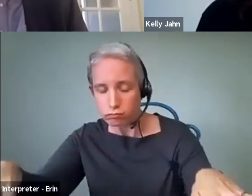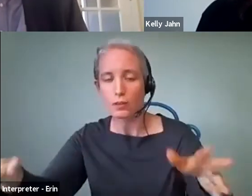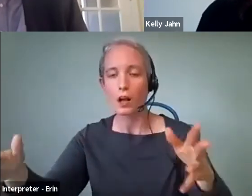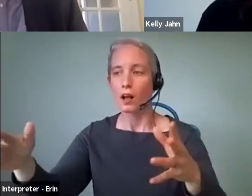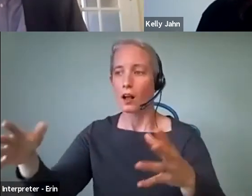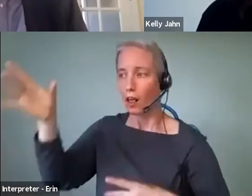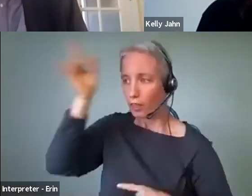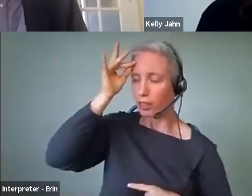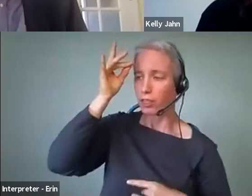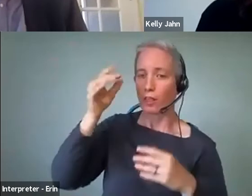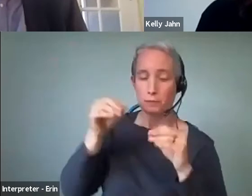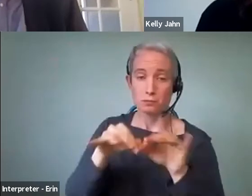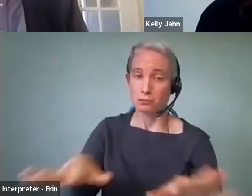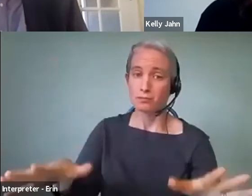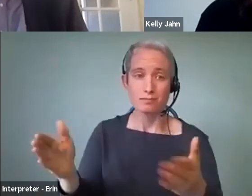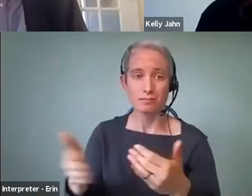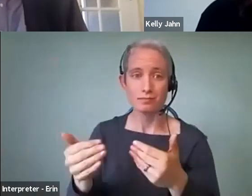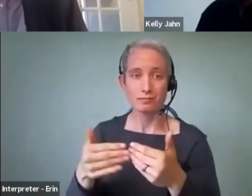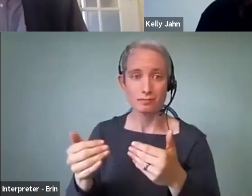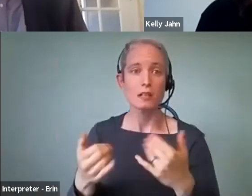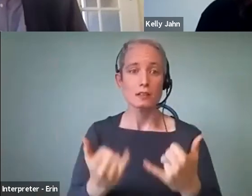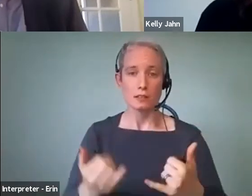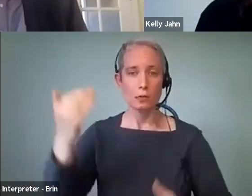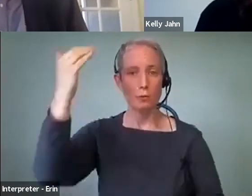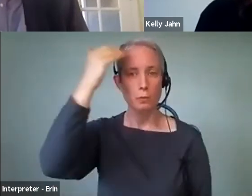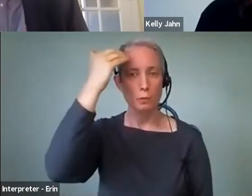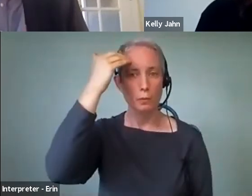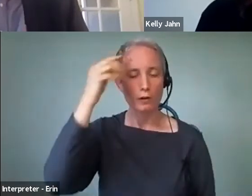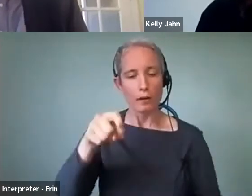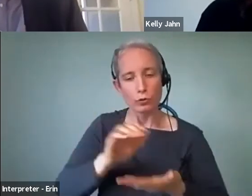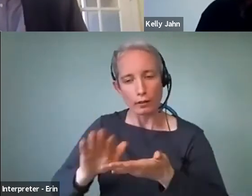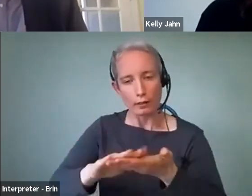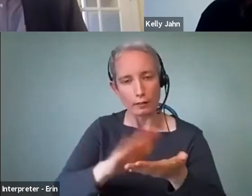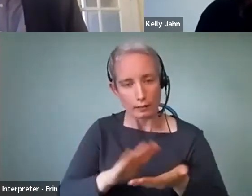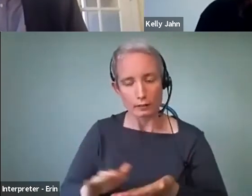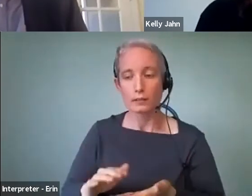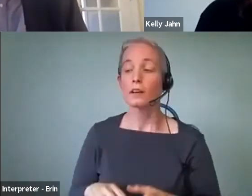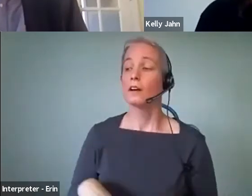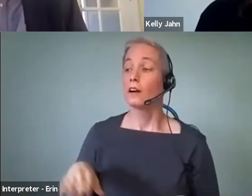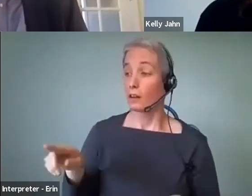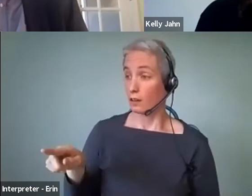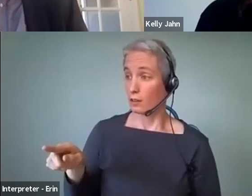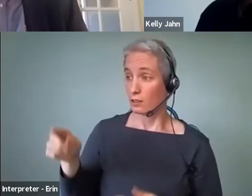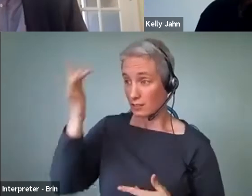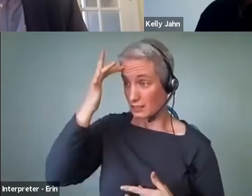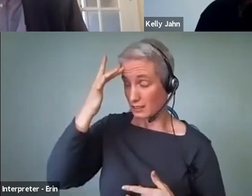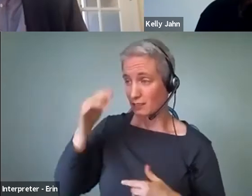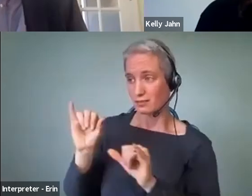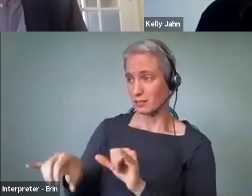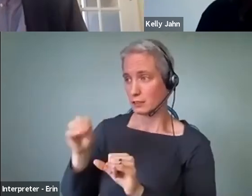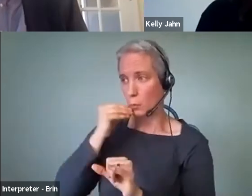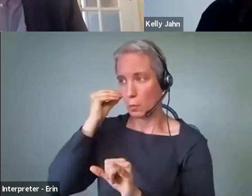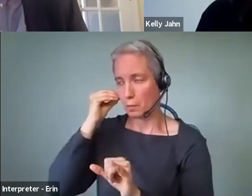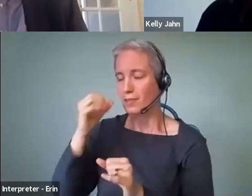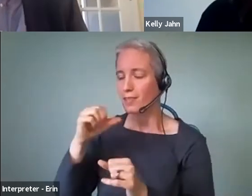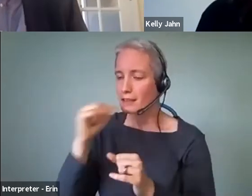employee wellness holistically, whether it's you are not encouraged to come to work when you're sick. Now that's not even a building thing,